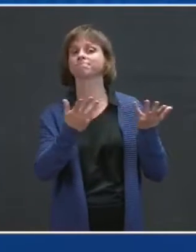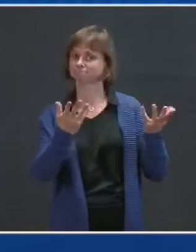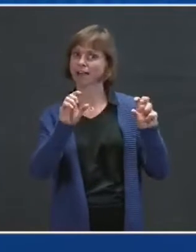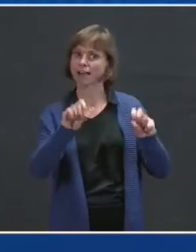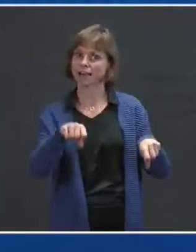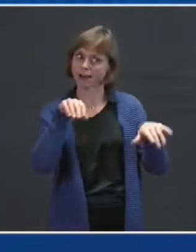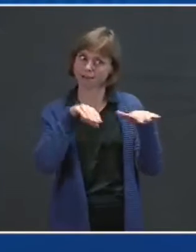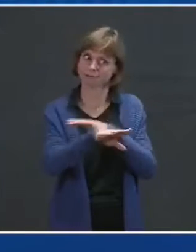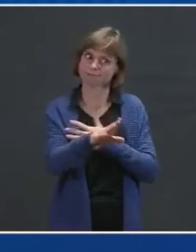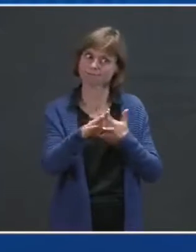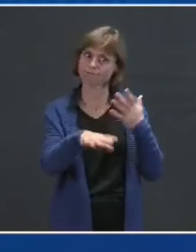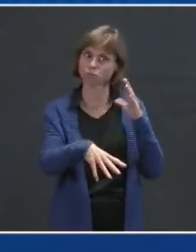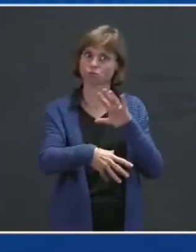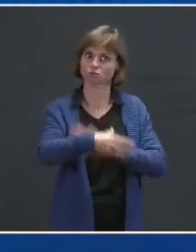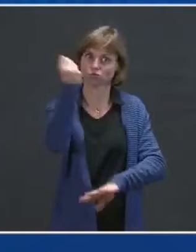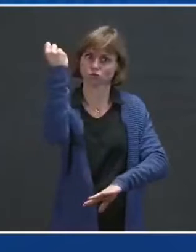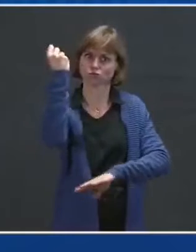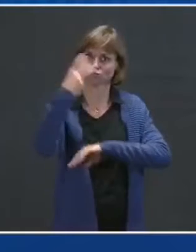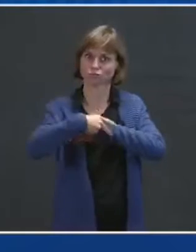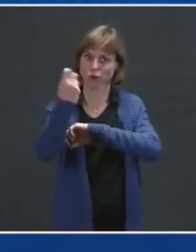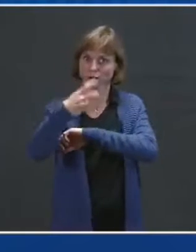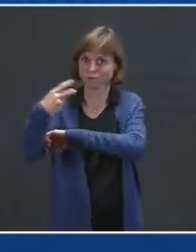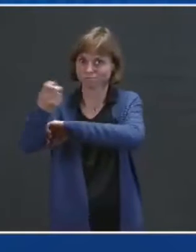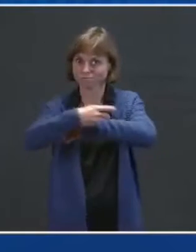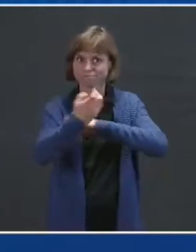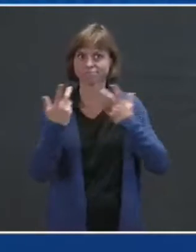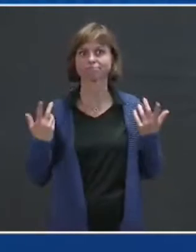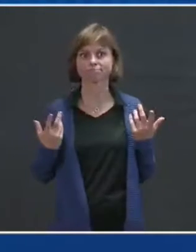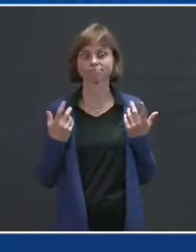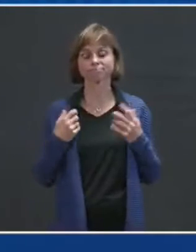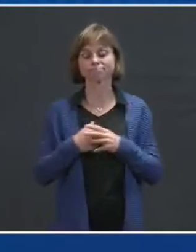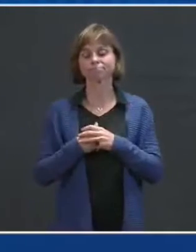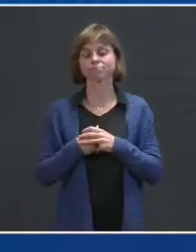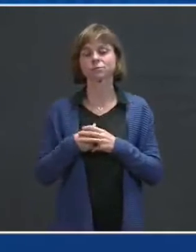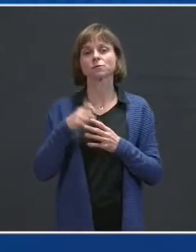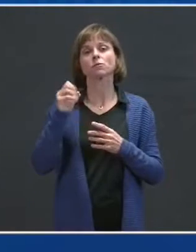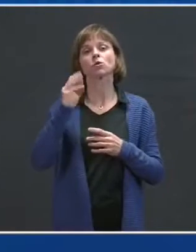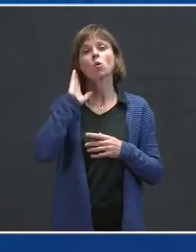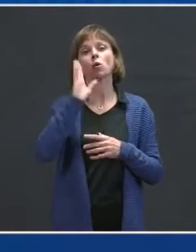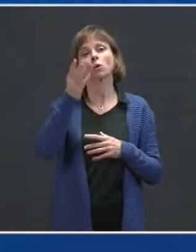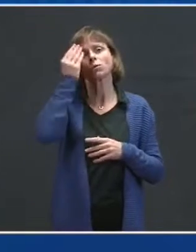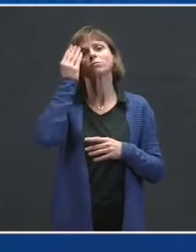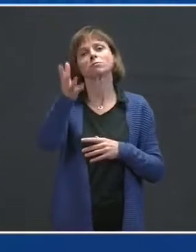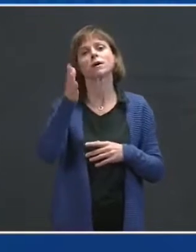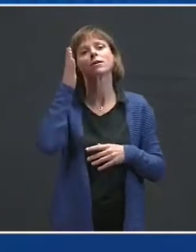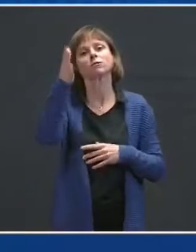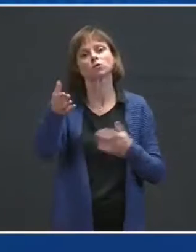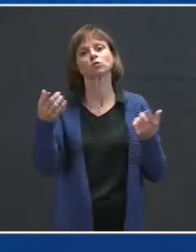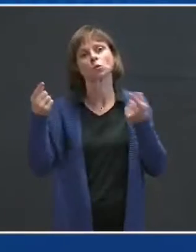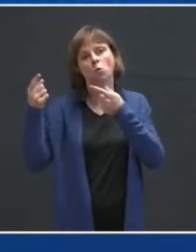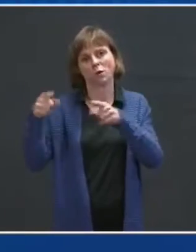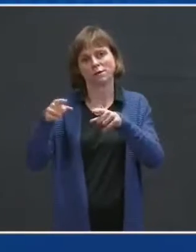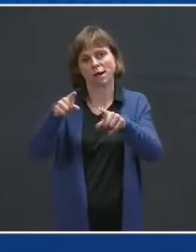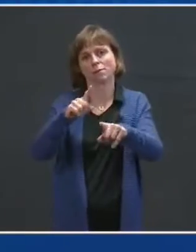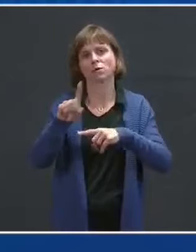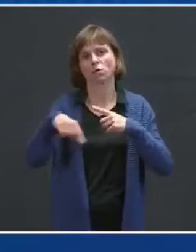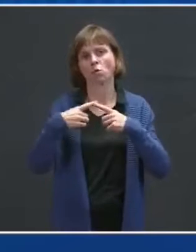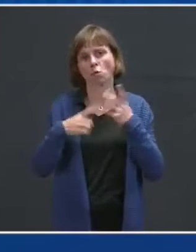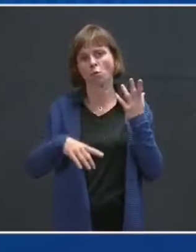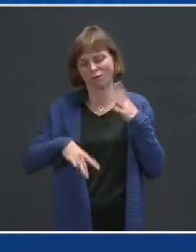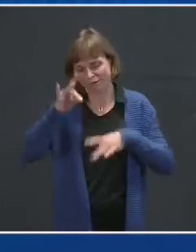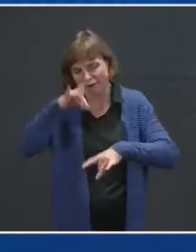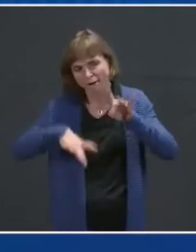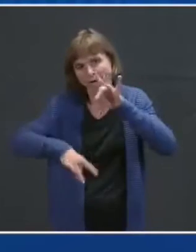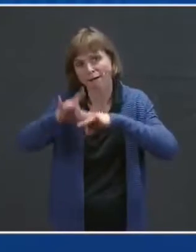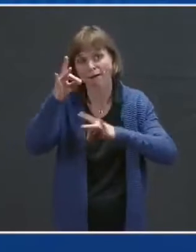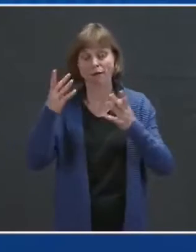and scale of our investigation is underway, and we look forward to providing you future updates in the future. So how did this